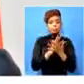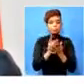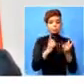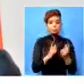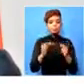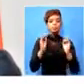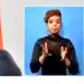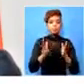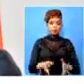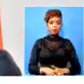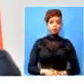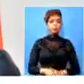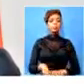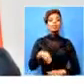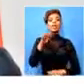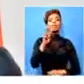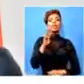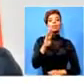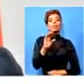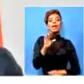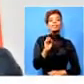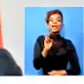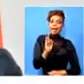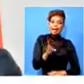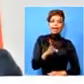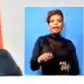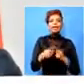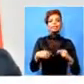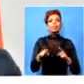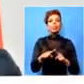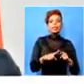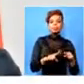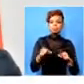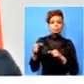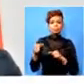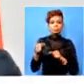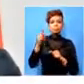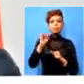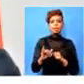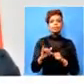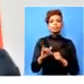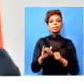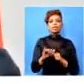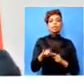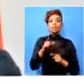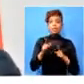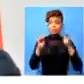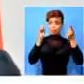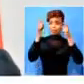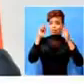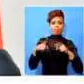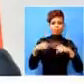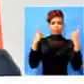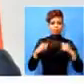are vehemently opposed to that. Conducting a struggle is not an event. It is a